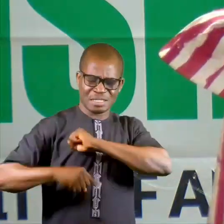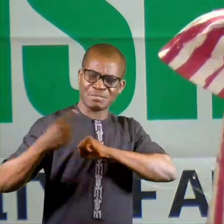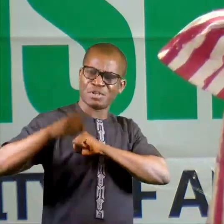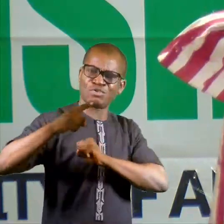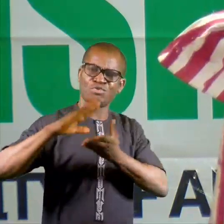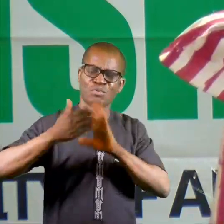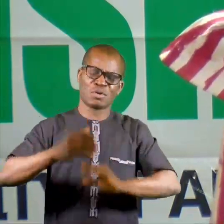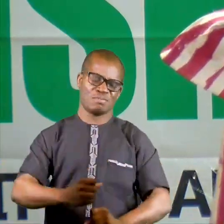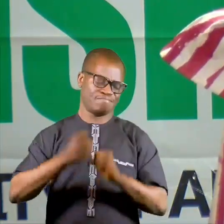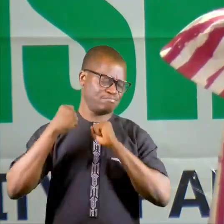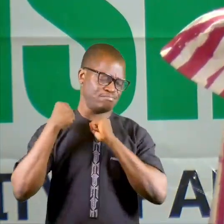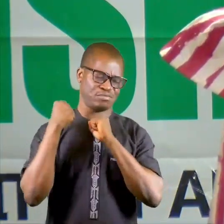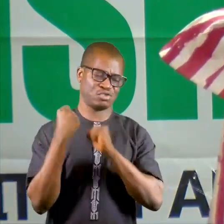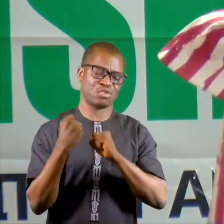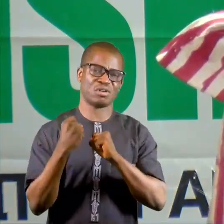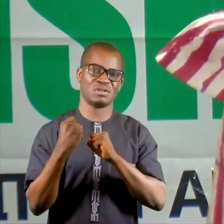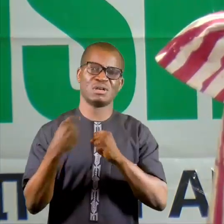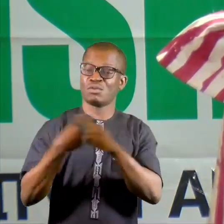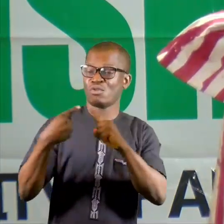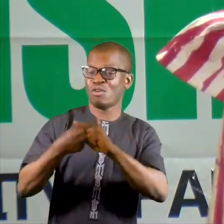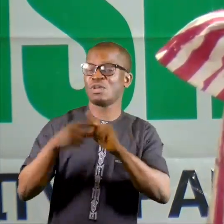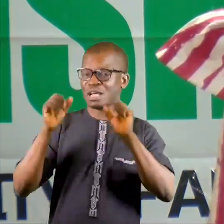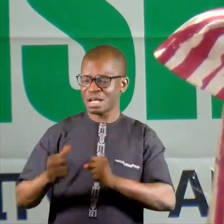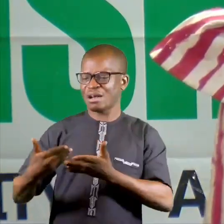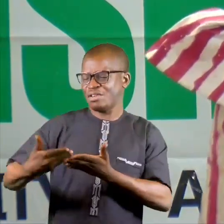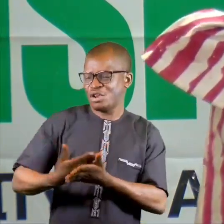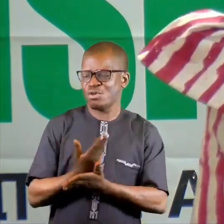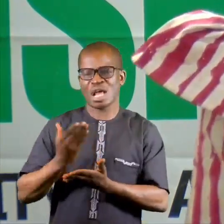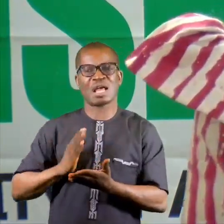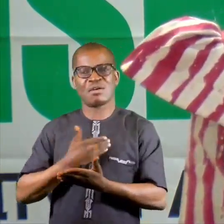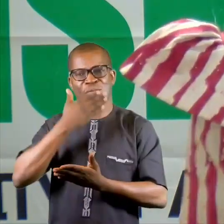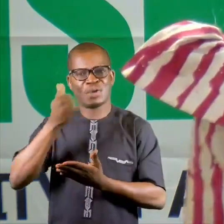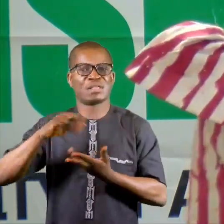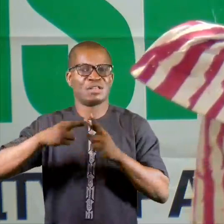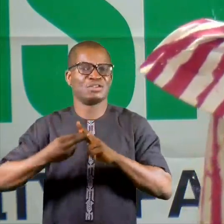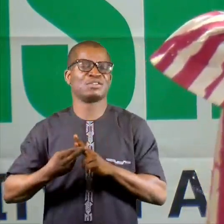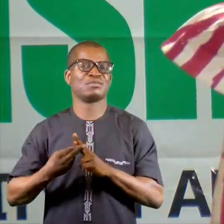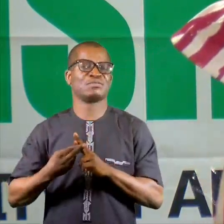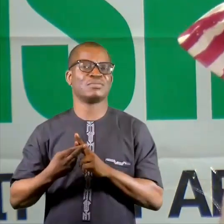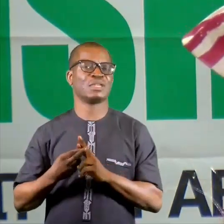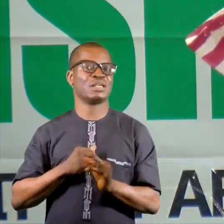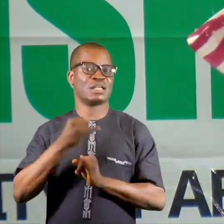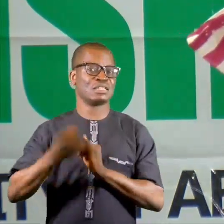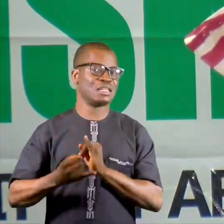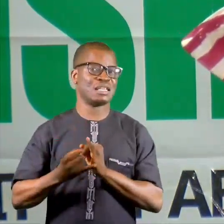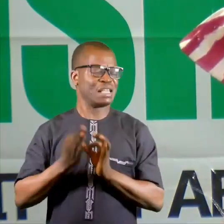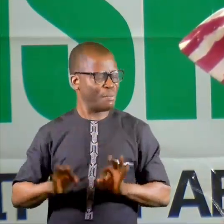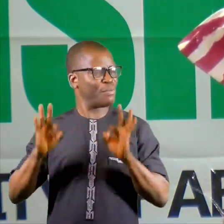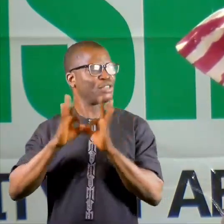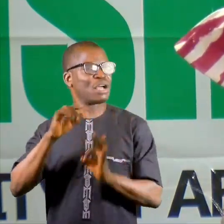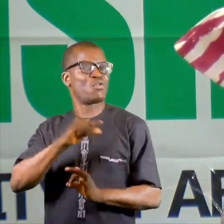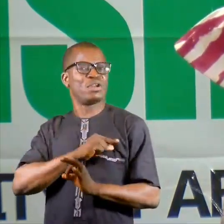stronger. Conflict can renew our chances of building better relationship. Finally, the most